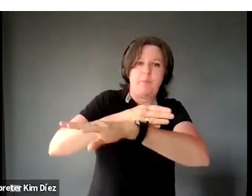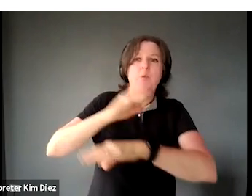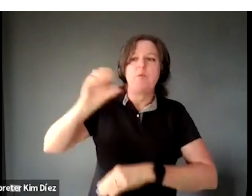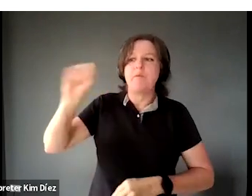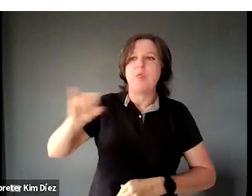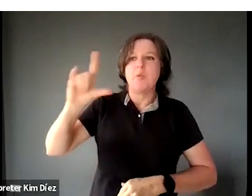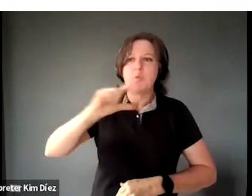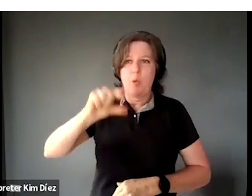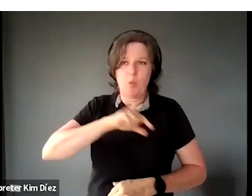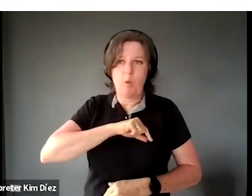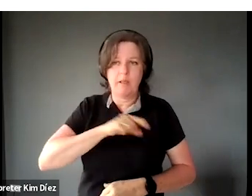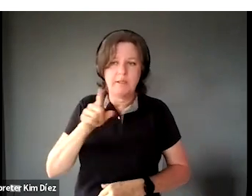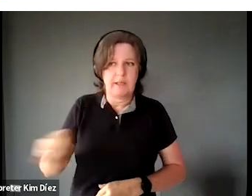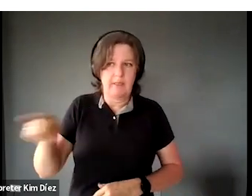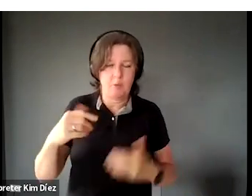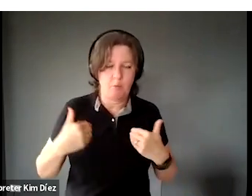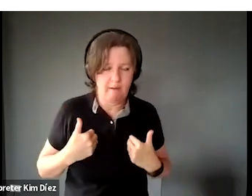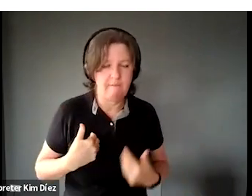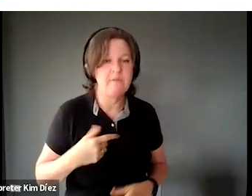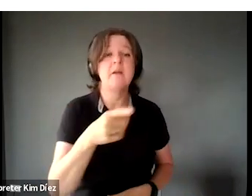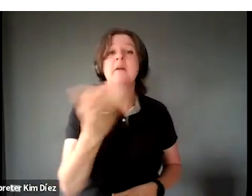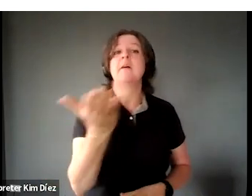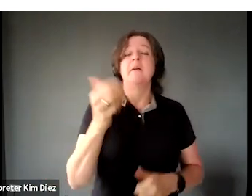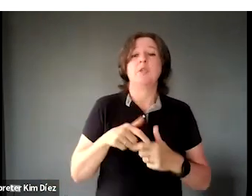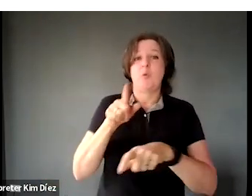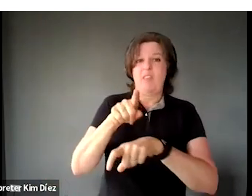the reduction and to improve the quality of the soil that we have.